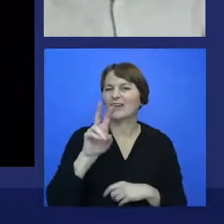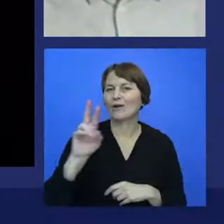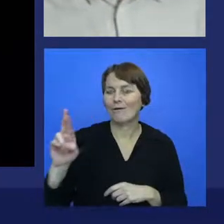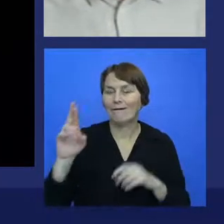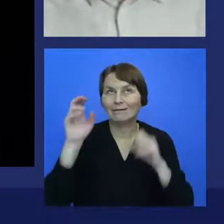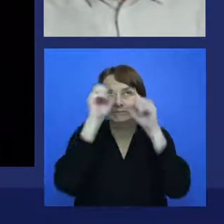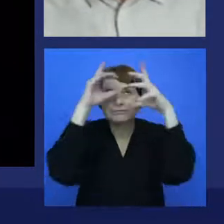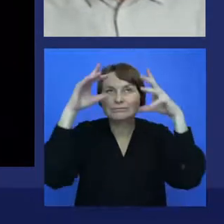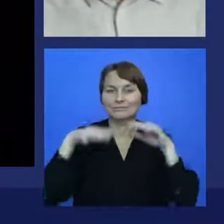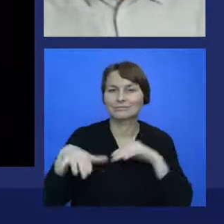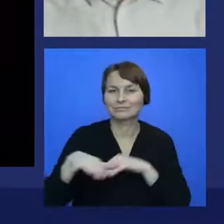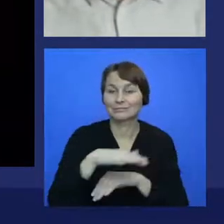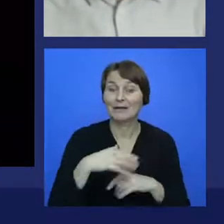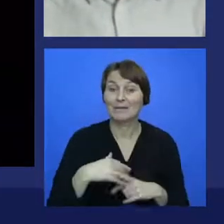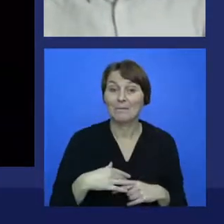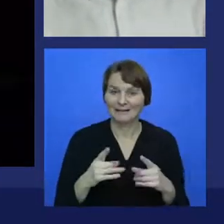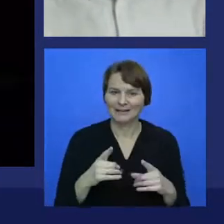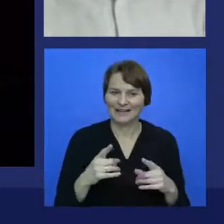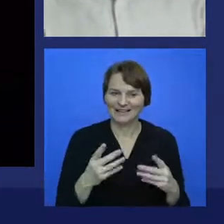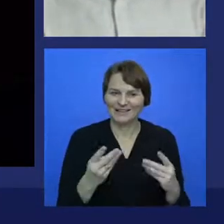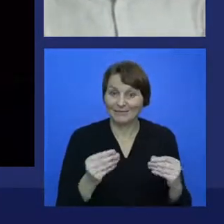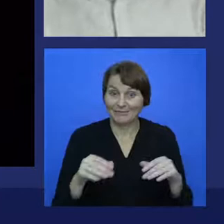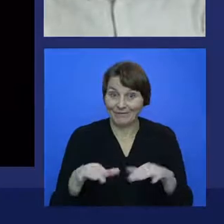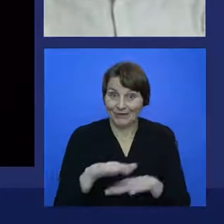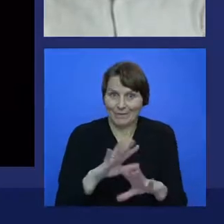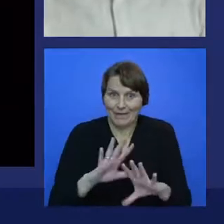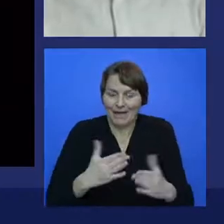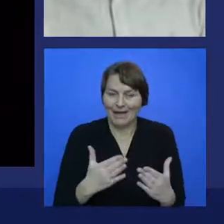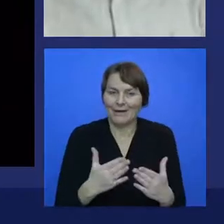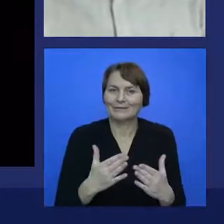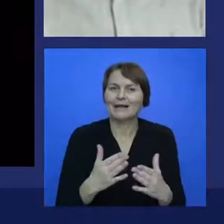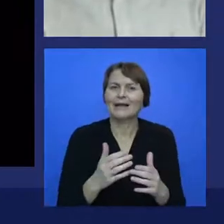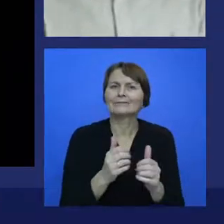but actually there's very real applications to this, you know, remote,